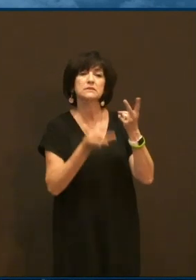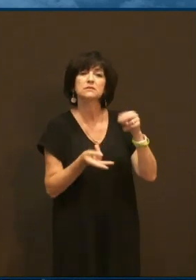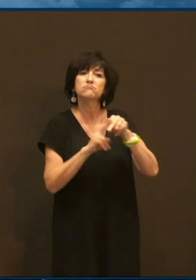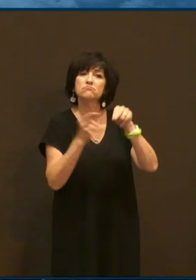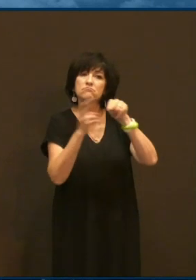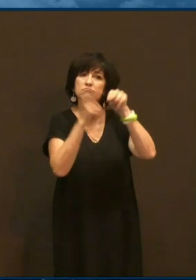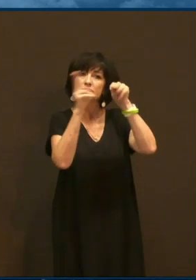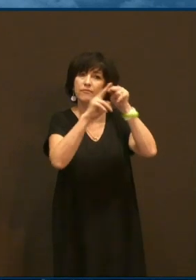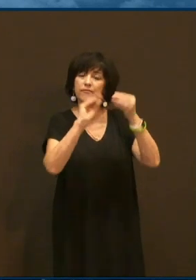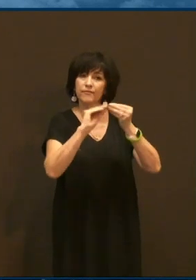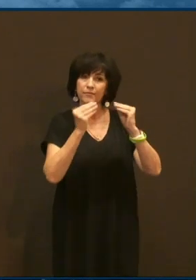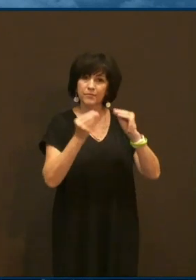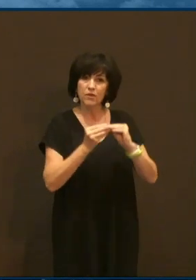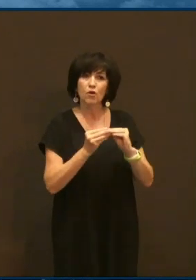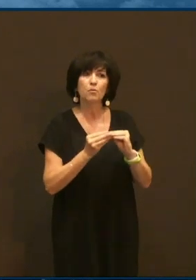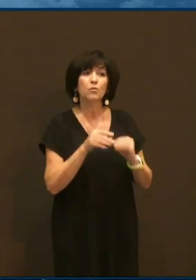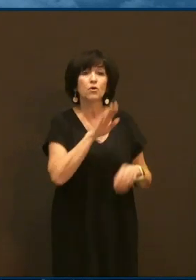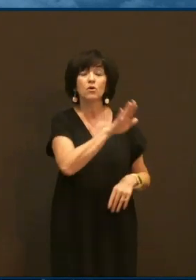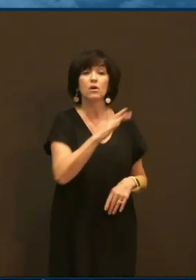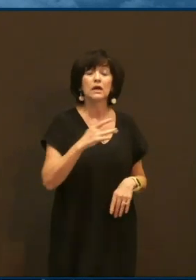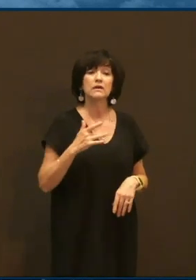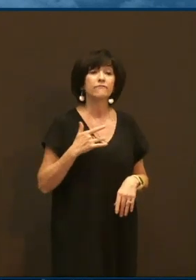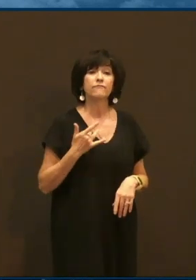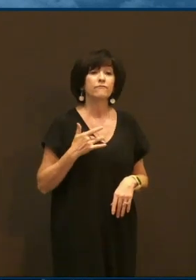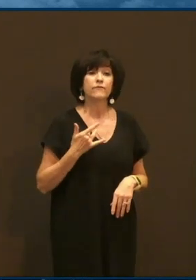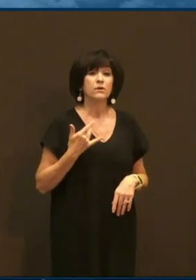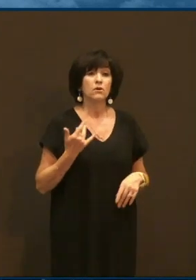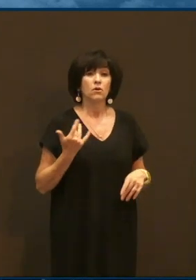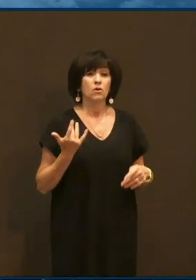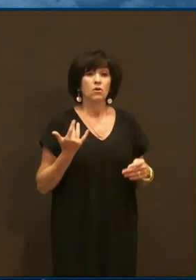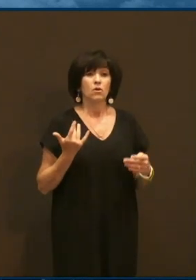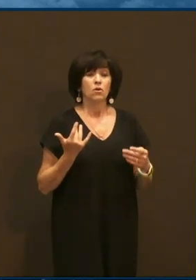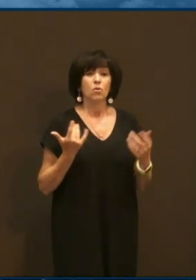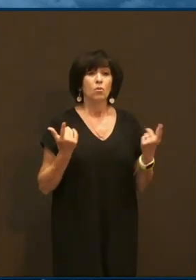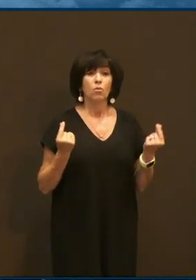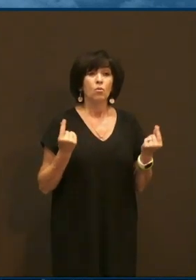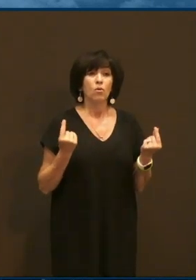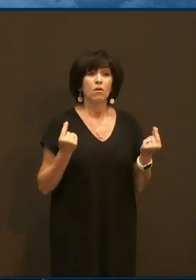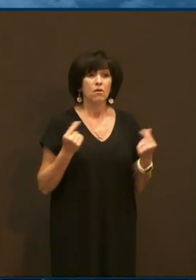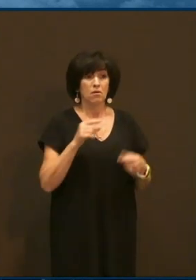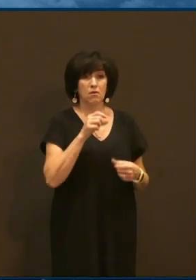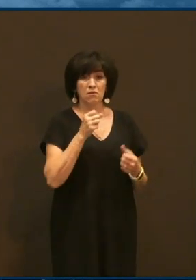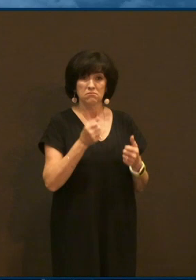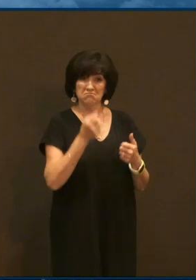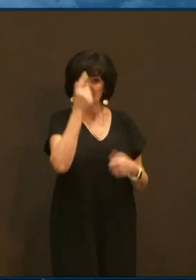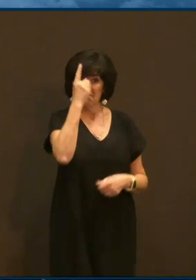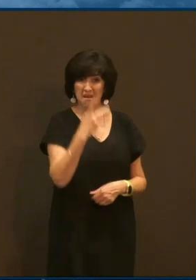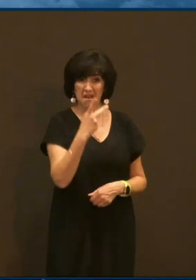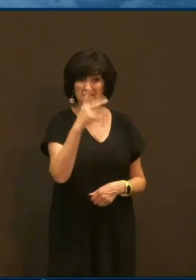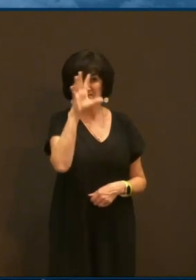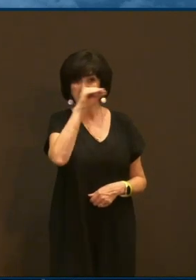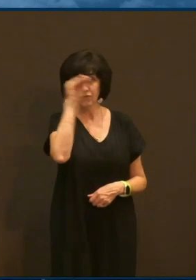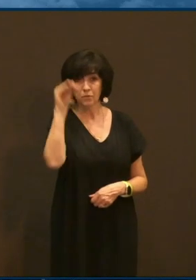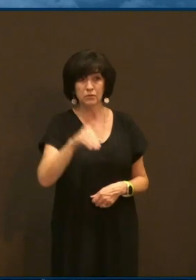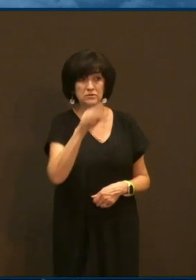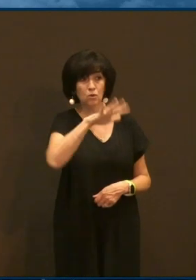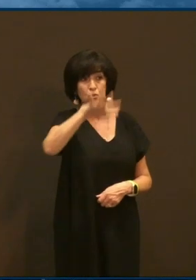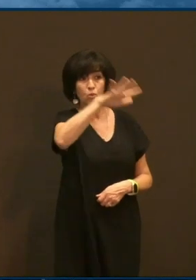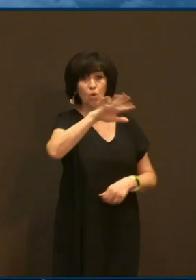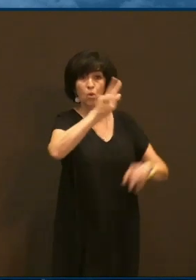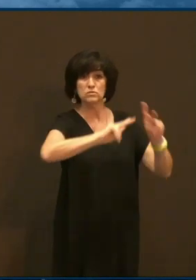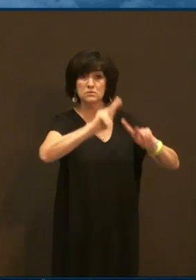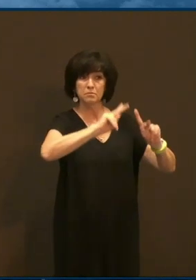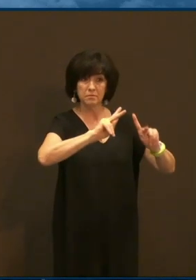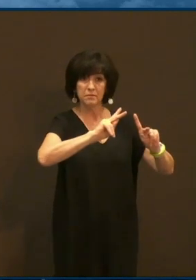there, was that about half of those tested were asymptomatic. And so I think you're going to see, I think the data and the